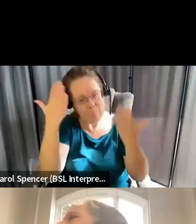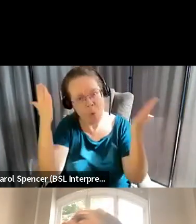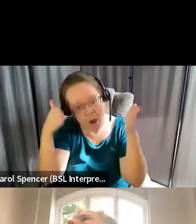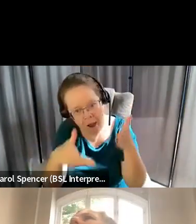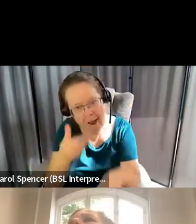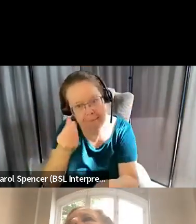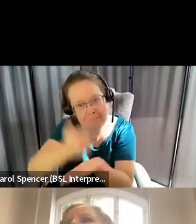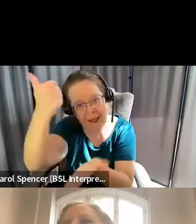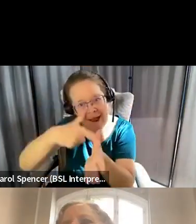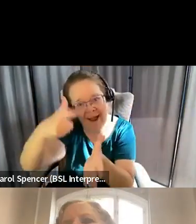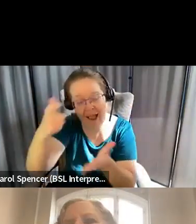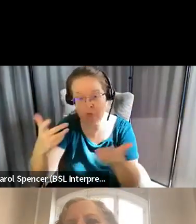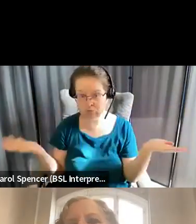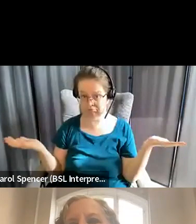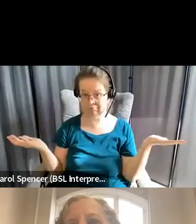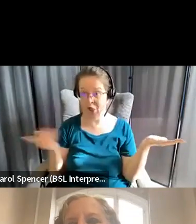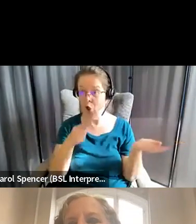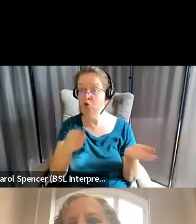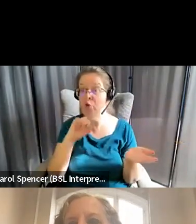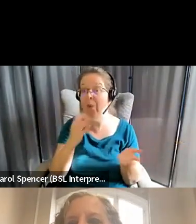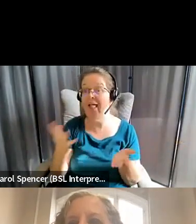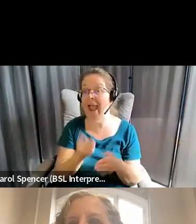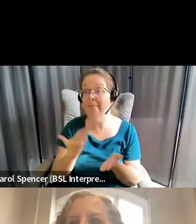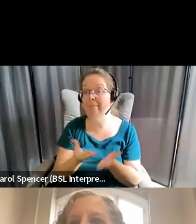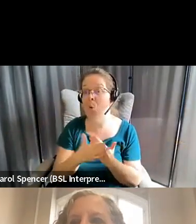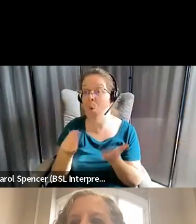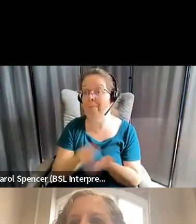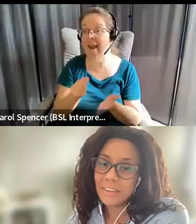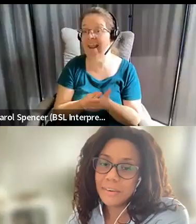money. And they think, oh, and what I was going to